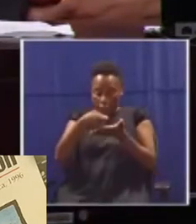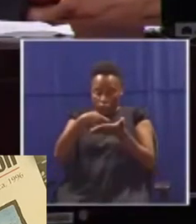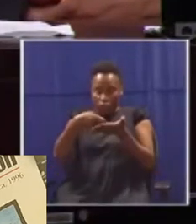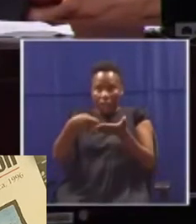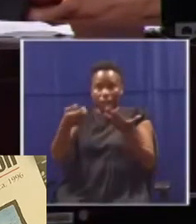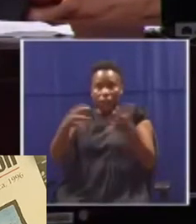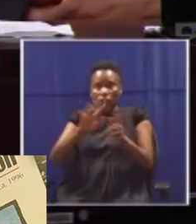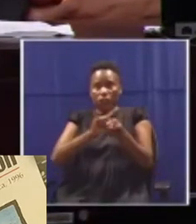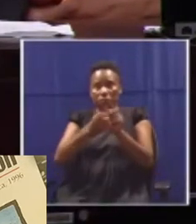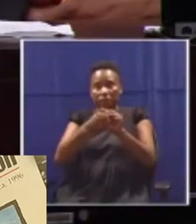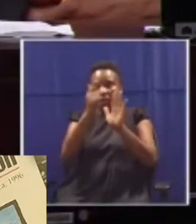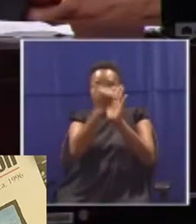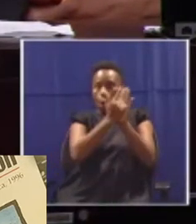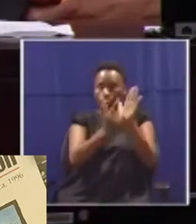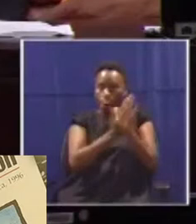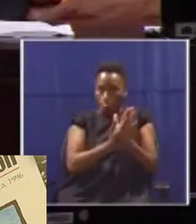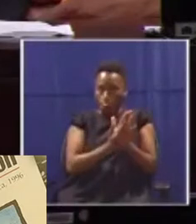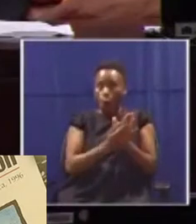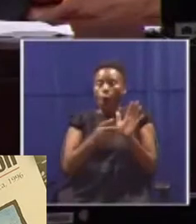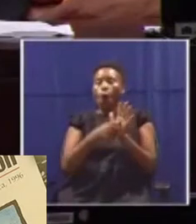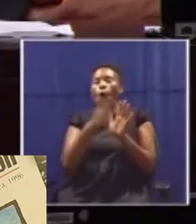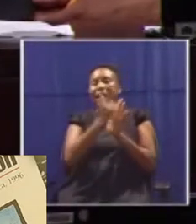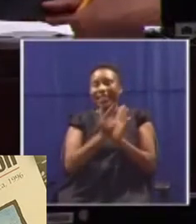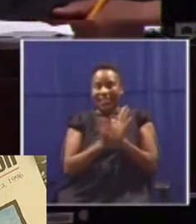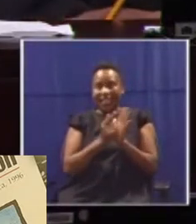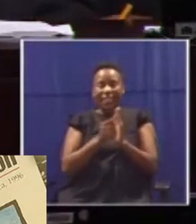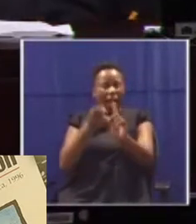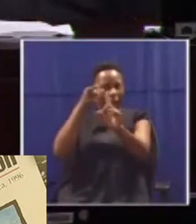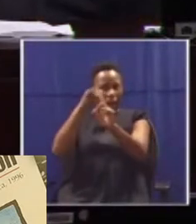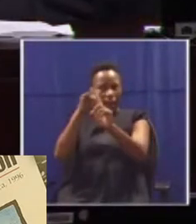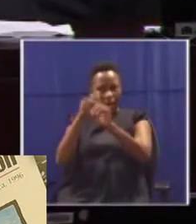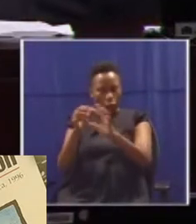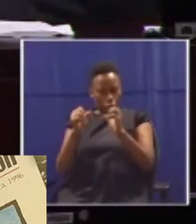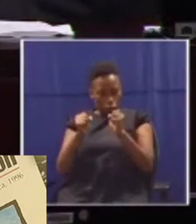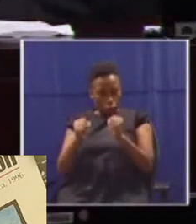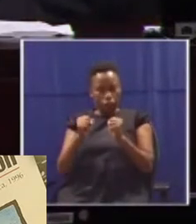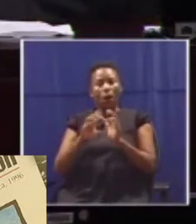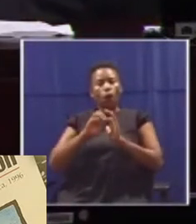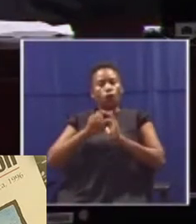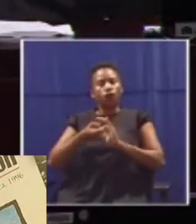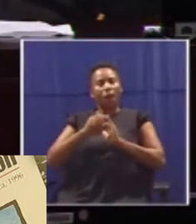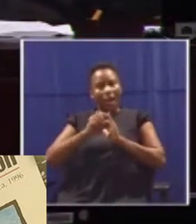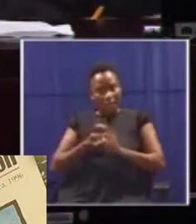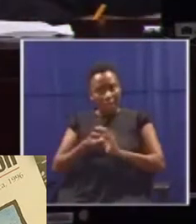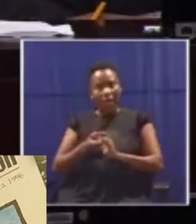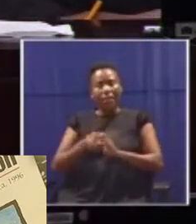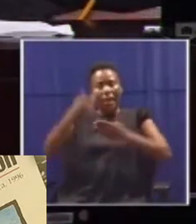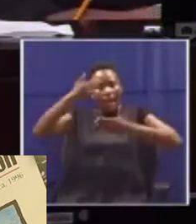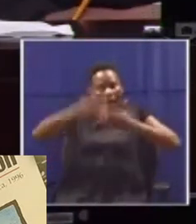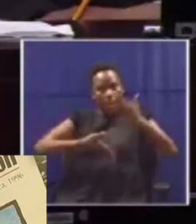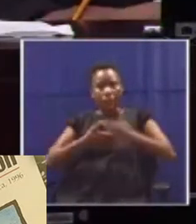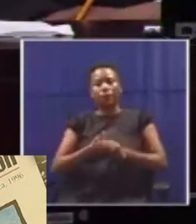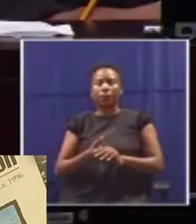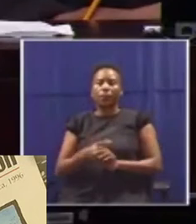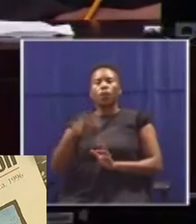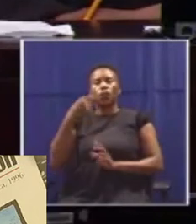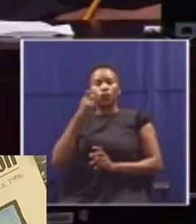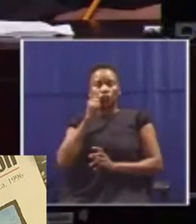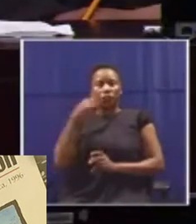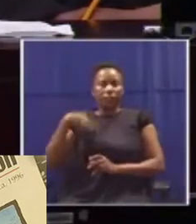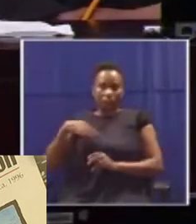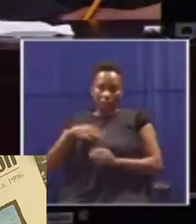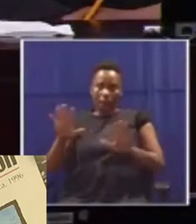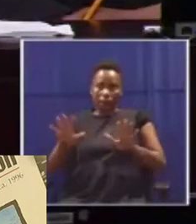into law legislations aimed at strengthening efforts and end gender-based violence with a